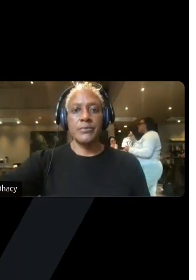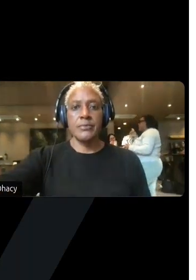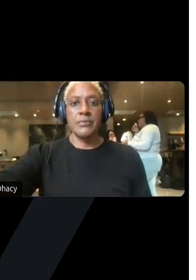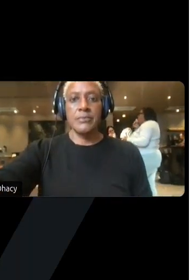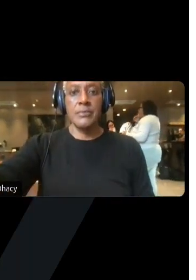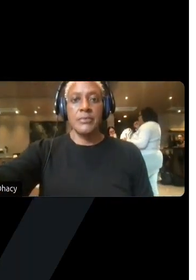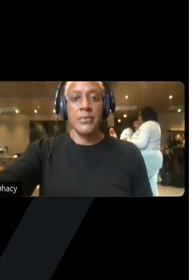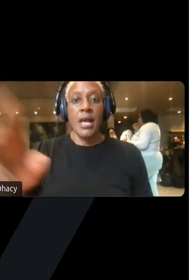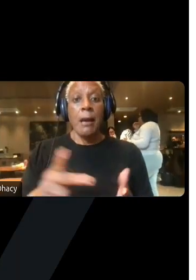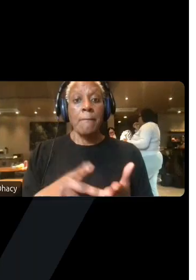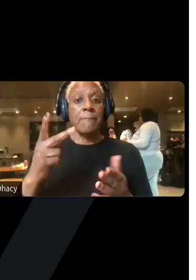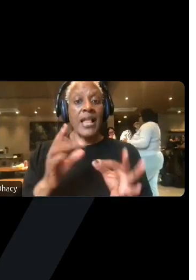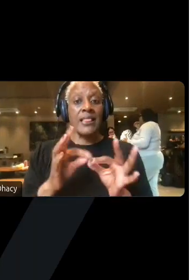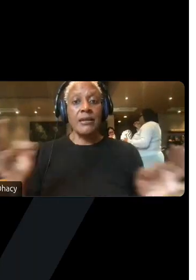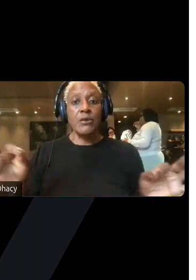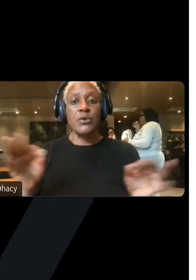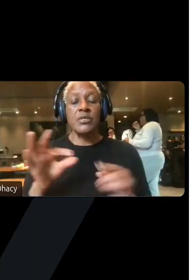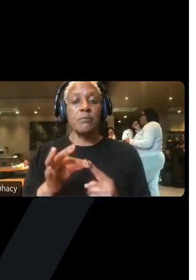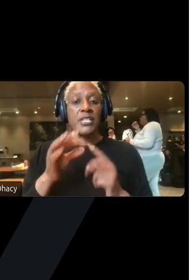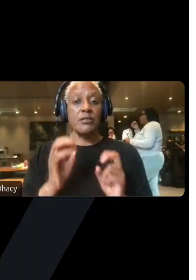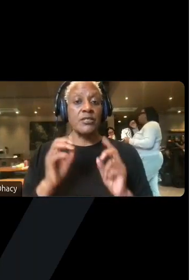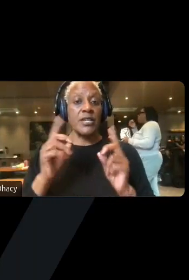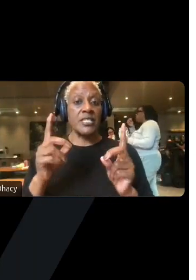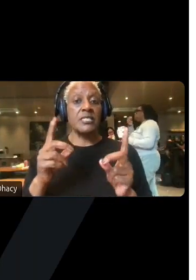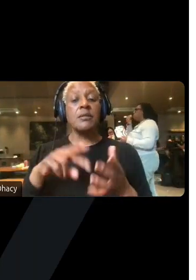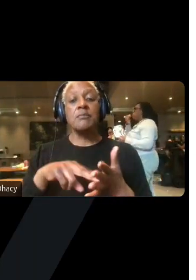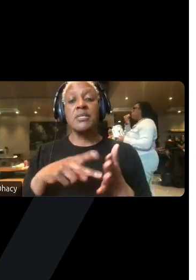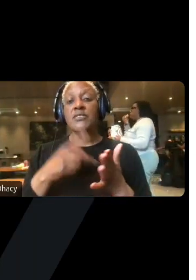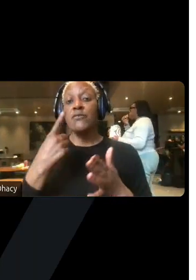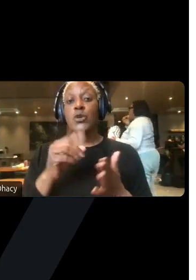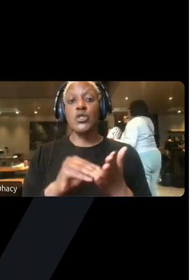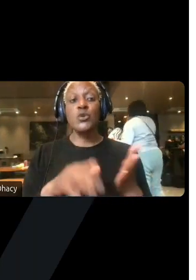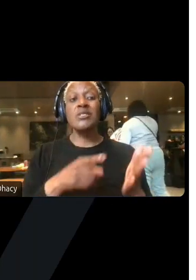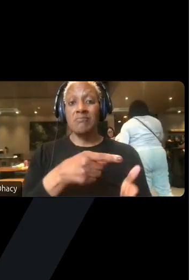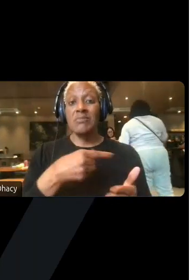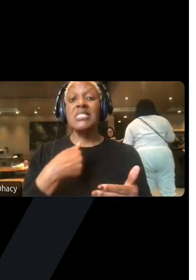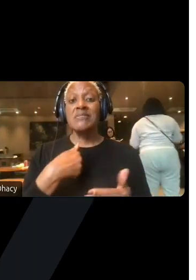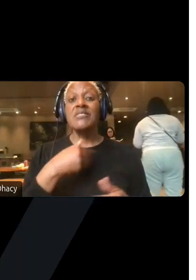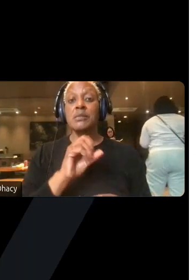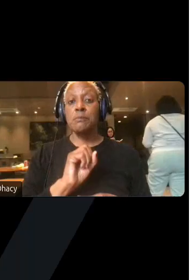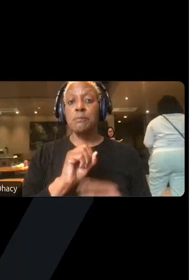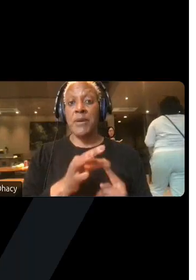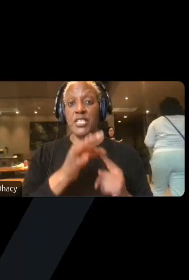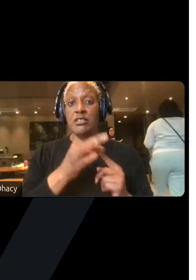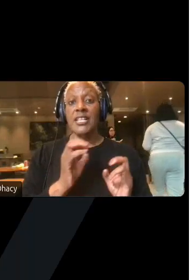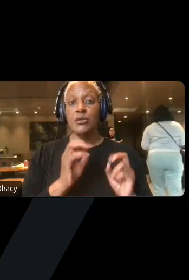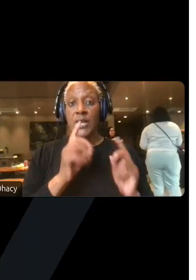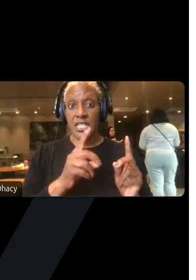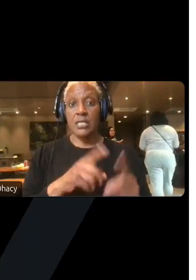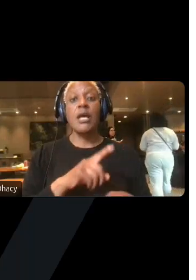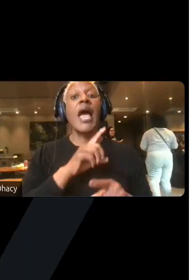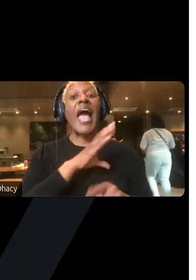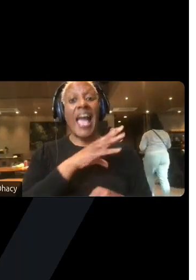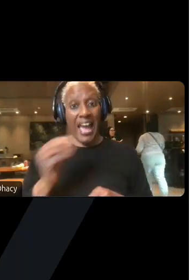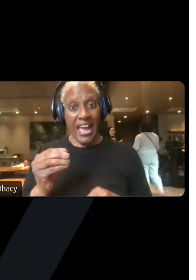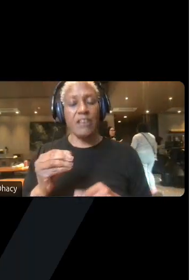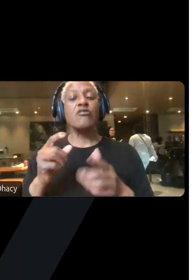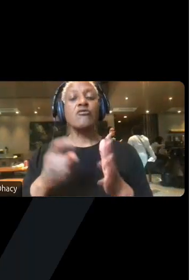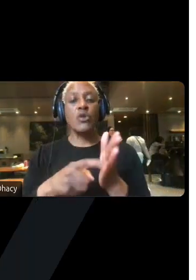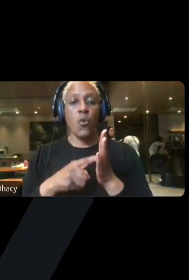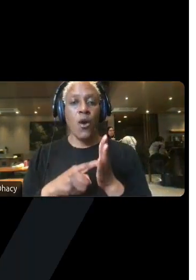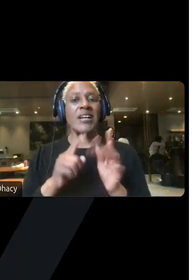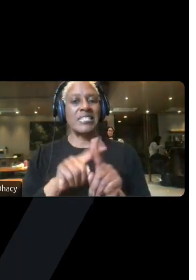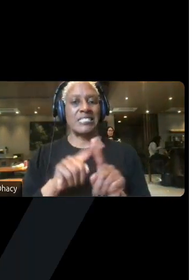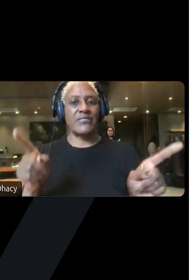Bilingual special education is for students in special education programs or settings who require a language of instruction other